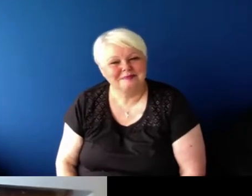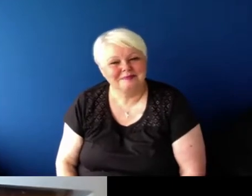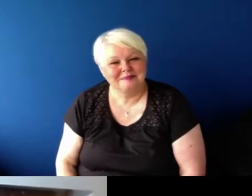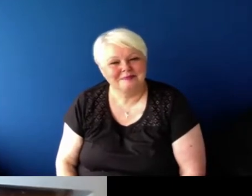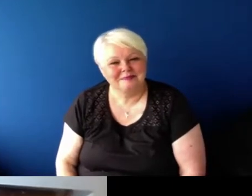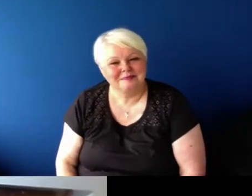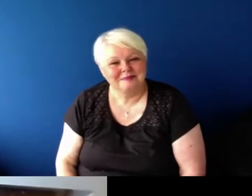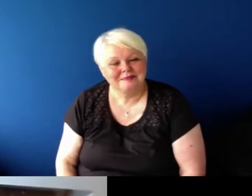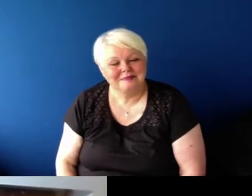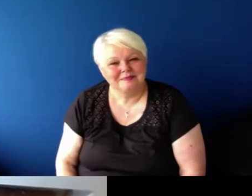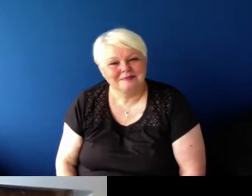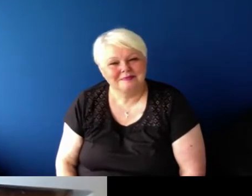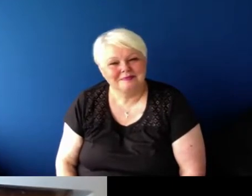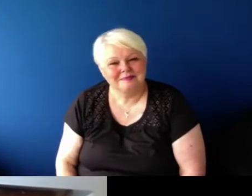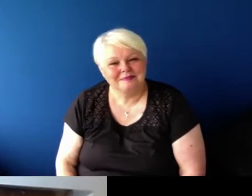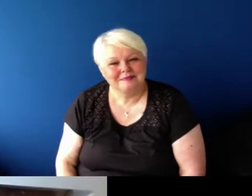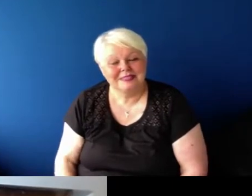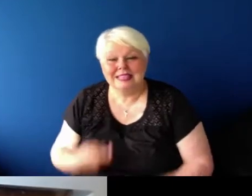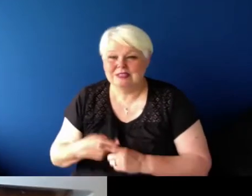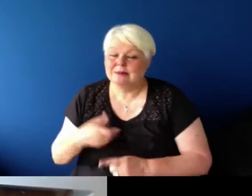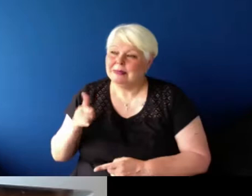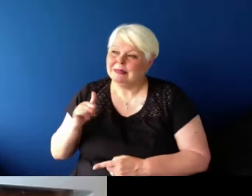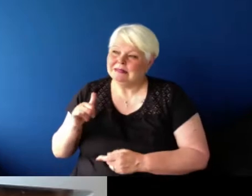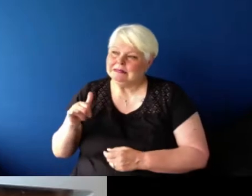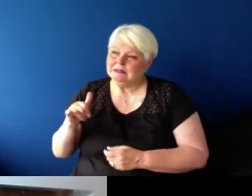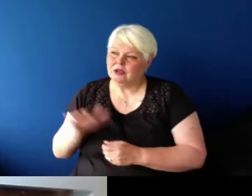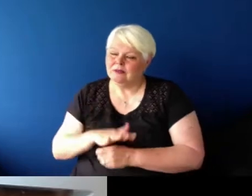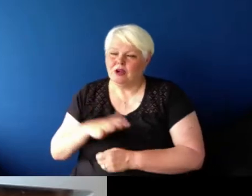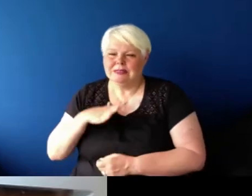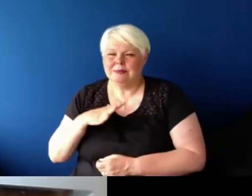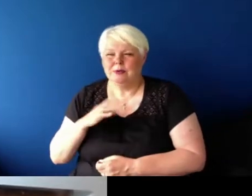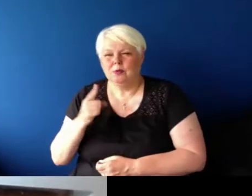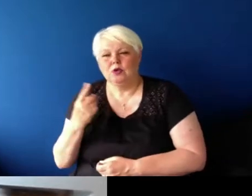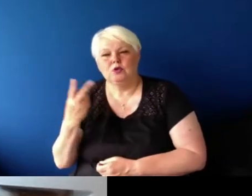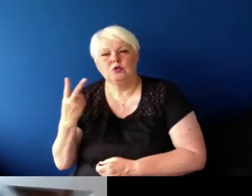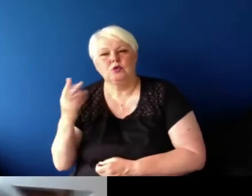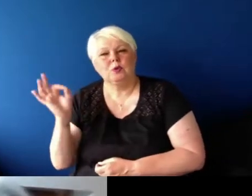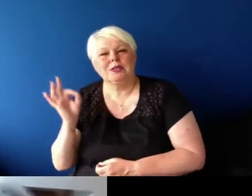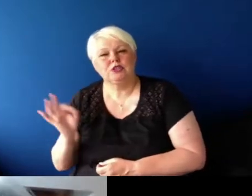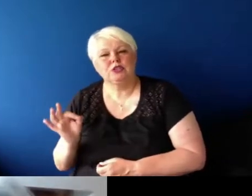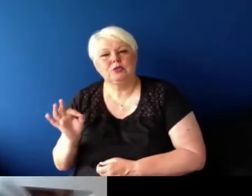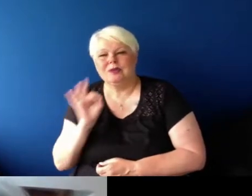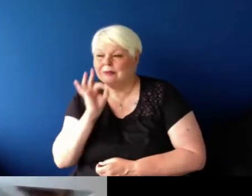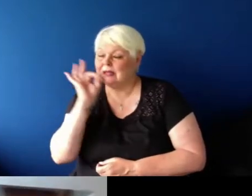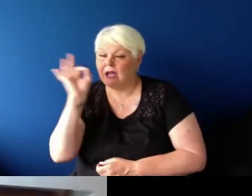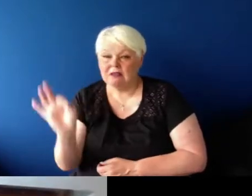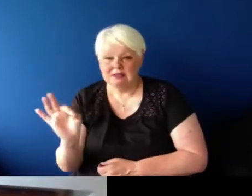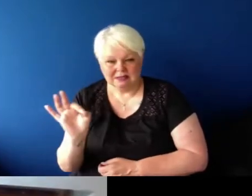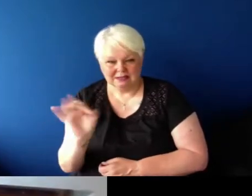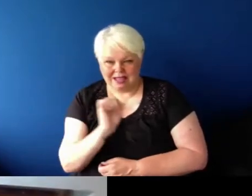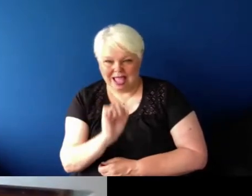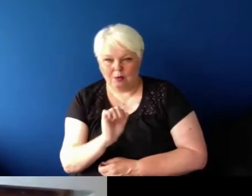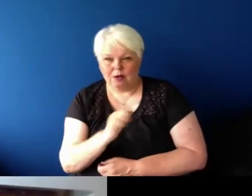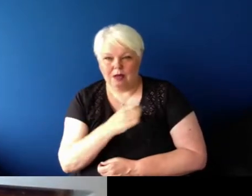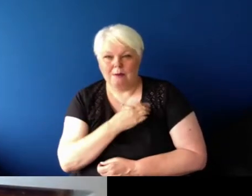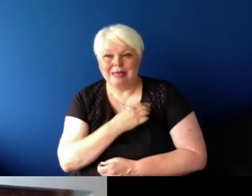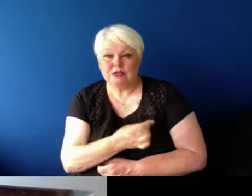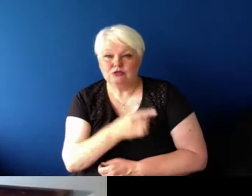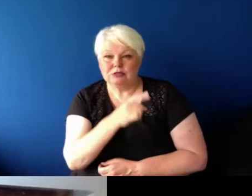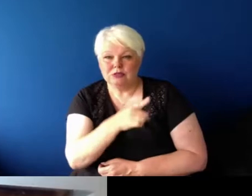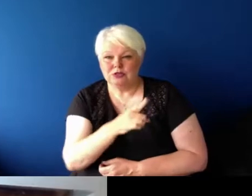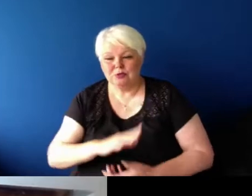So you might feel we've covered this already, but there's a couple of questions we've been asking all our patrons, which helps us to kind of build